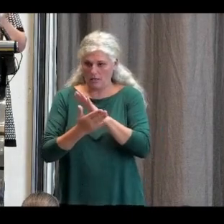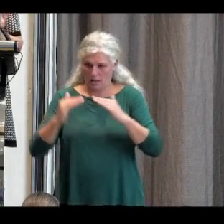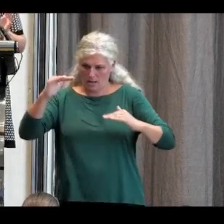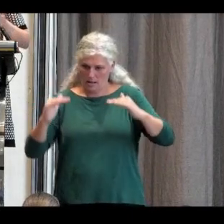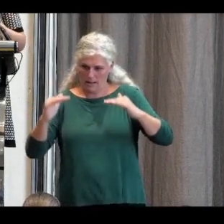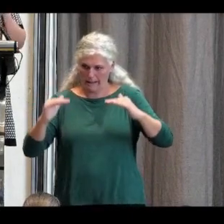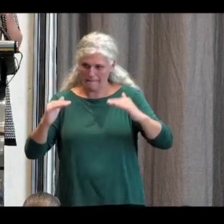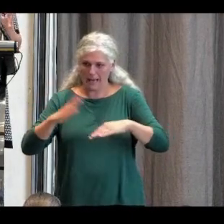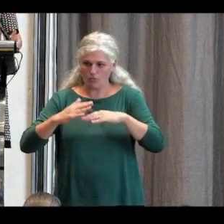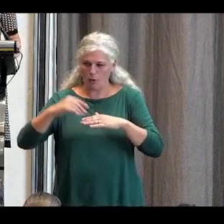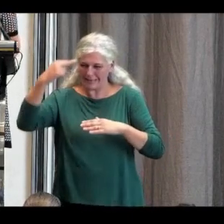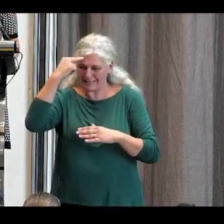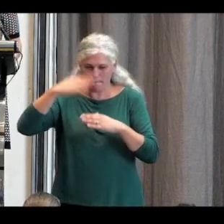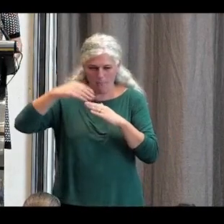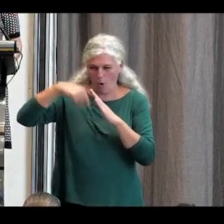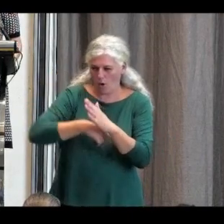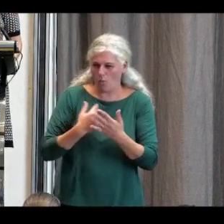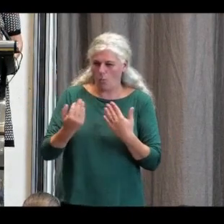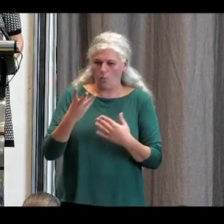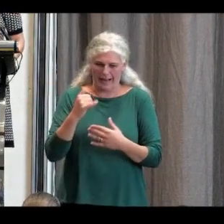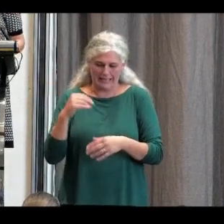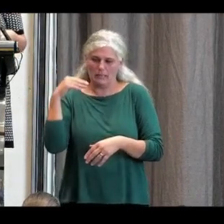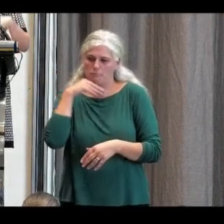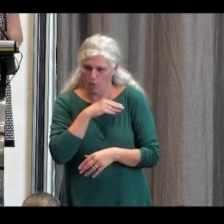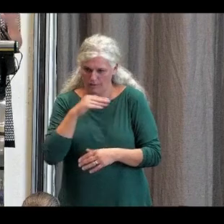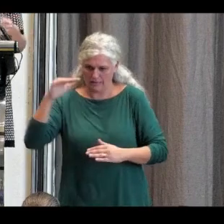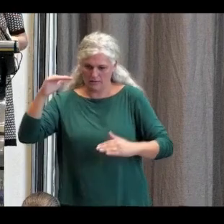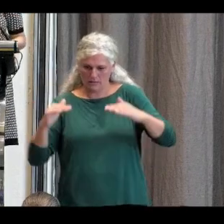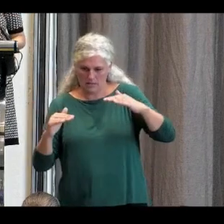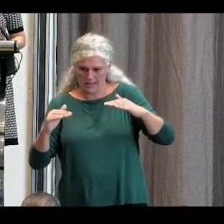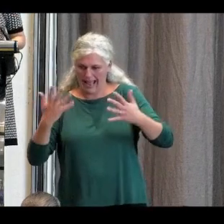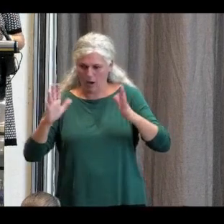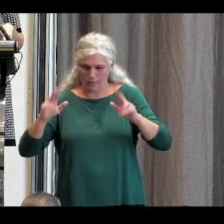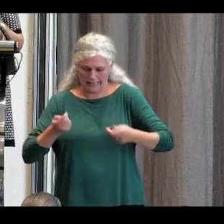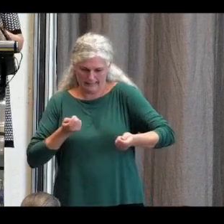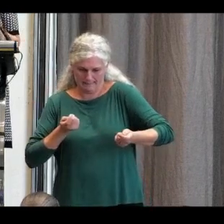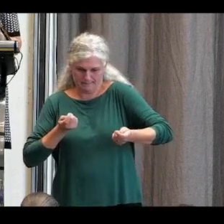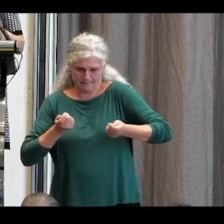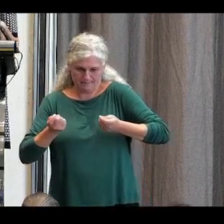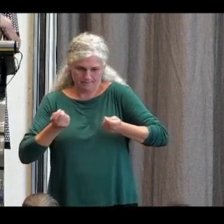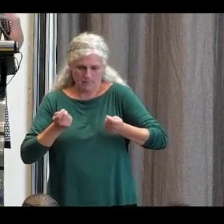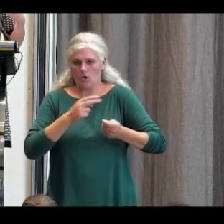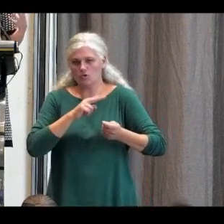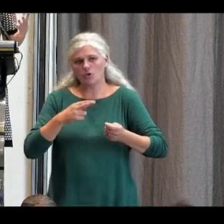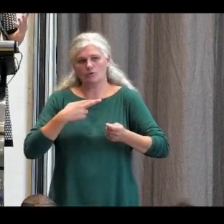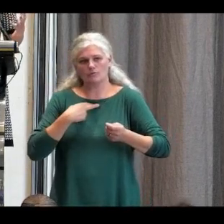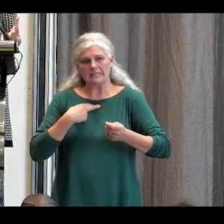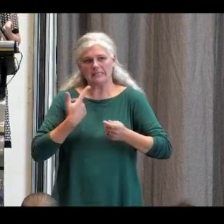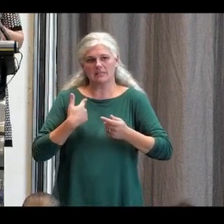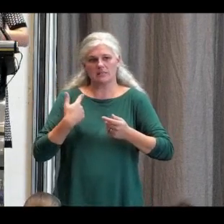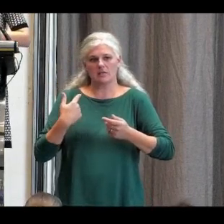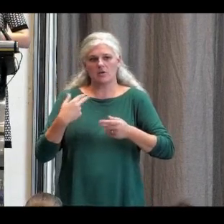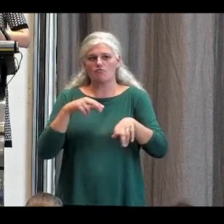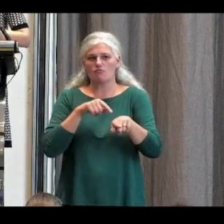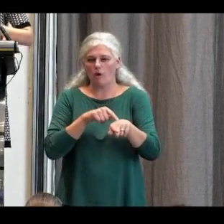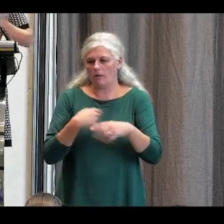little bit more the role about this disruption and how can we actually not only understand the role of the disruption,